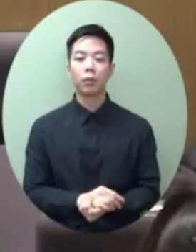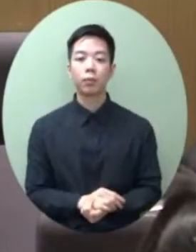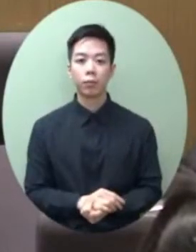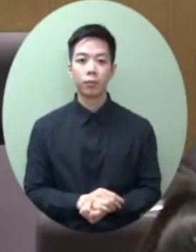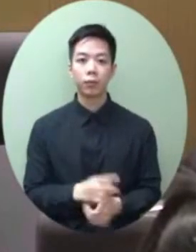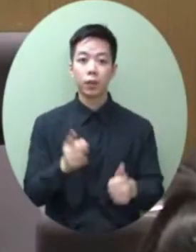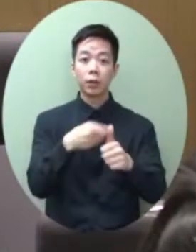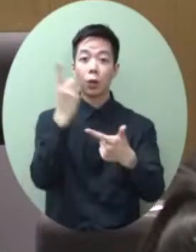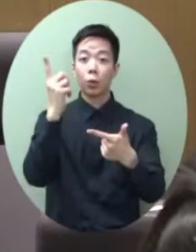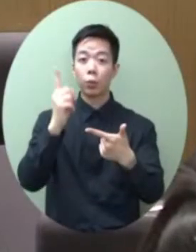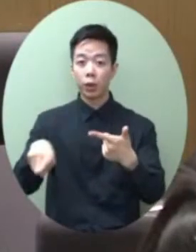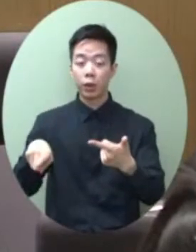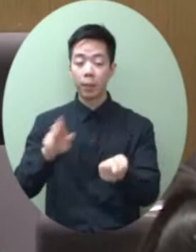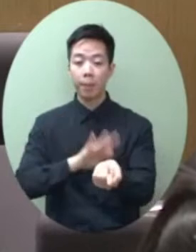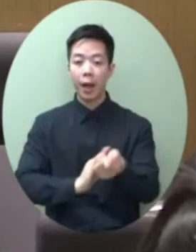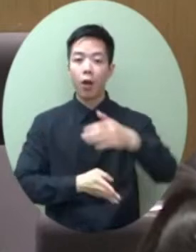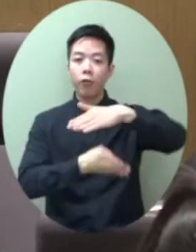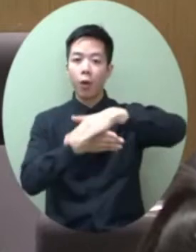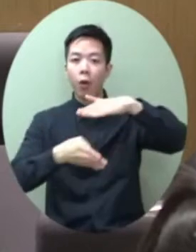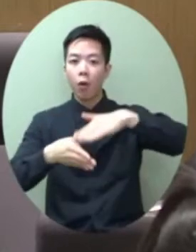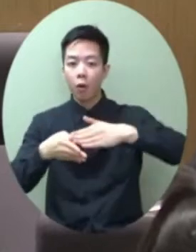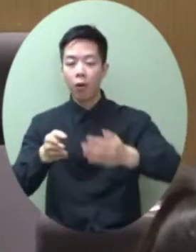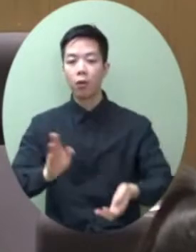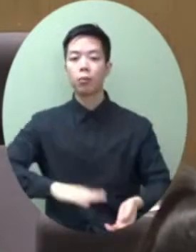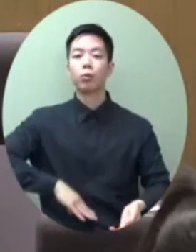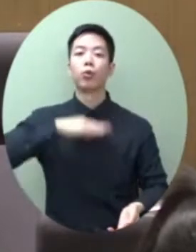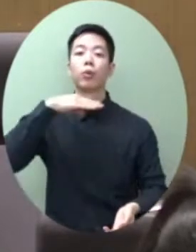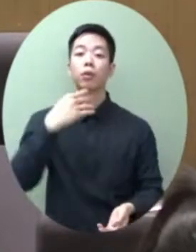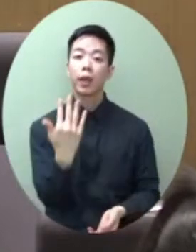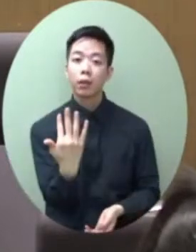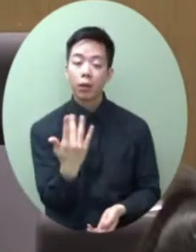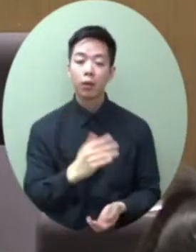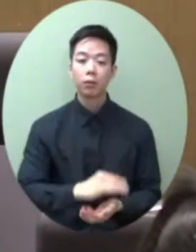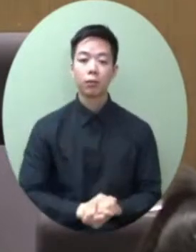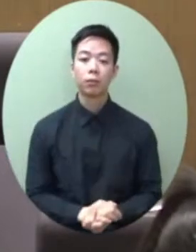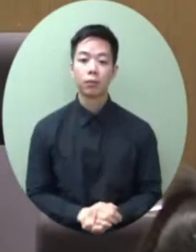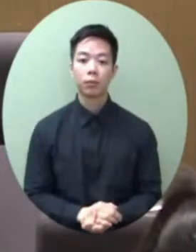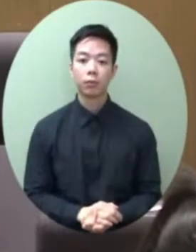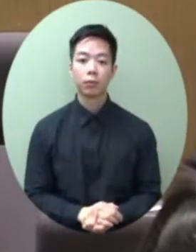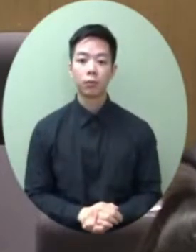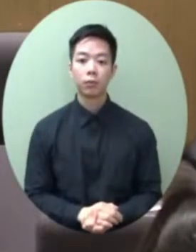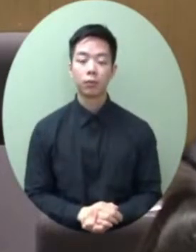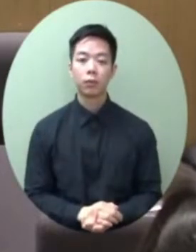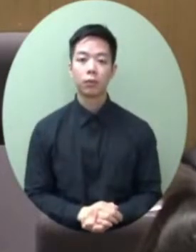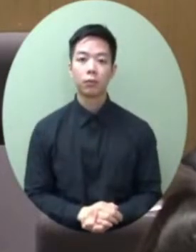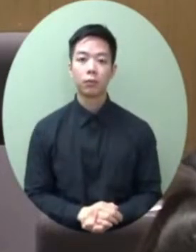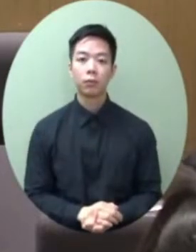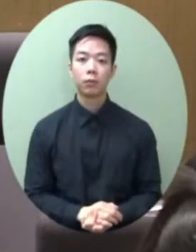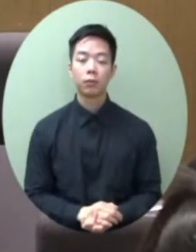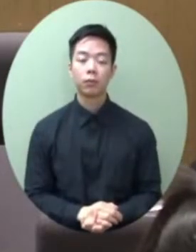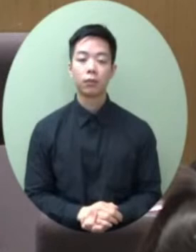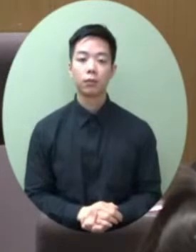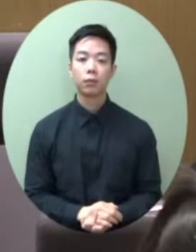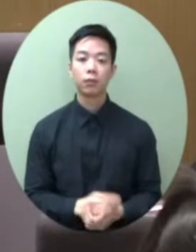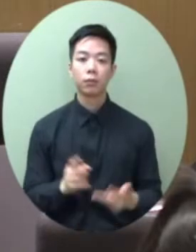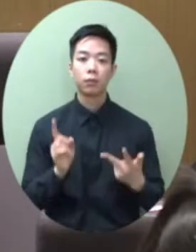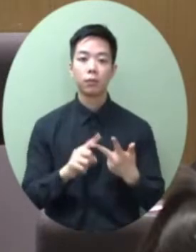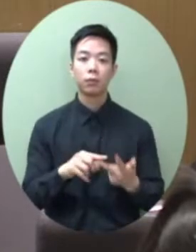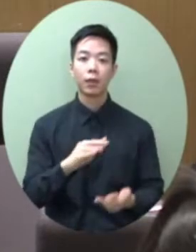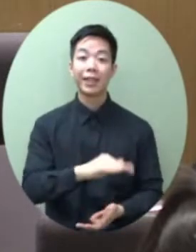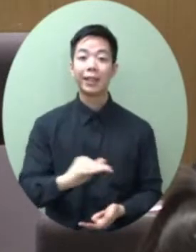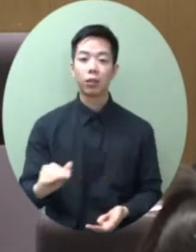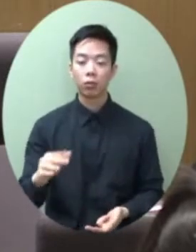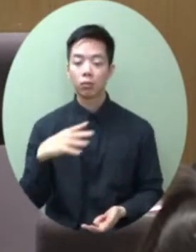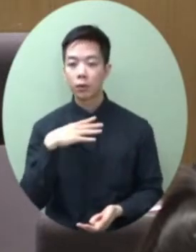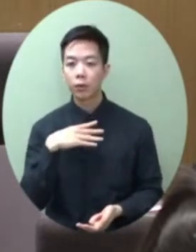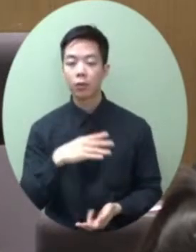facility, and also the hospital was and the numbers of patients at Penny's